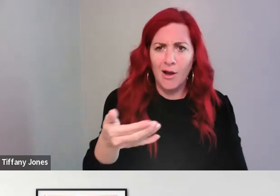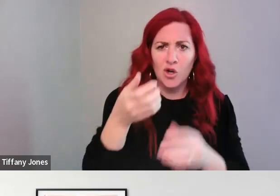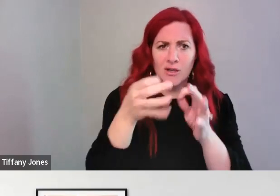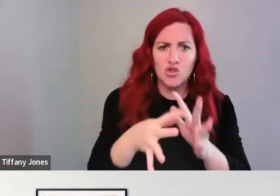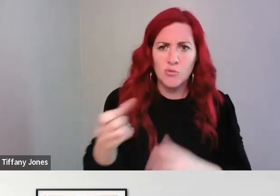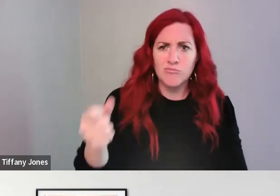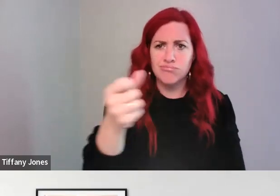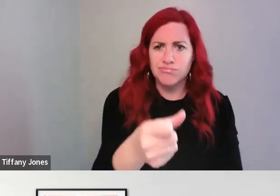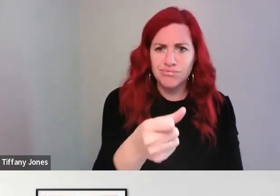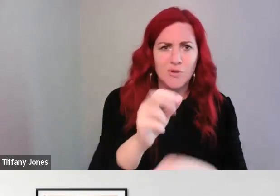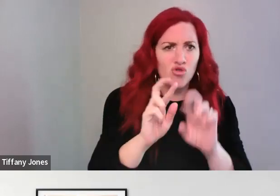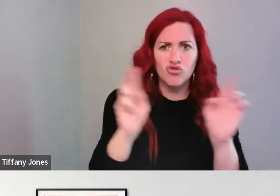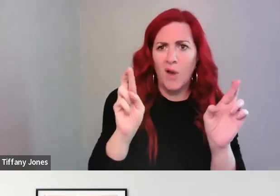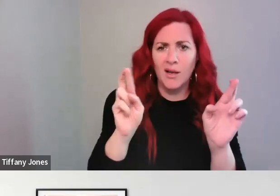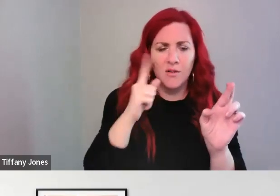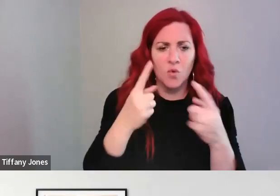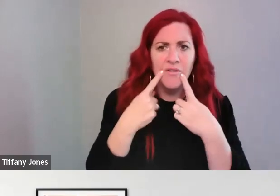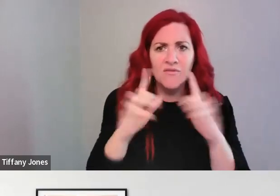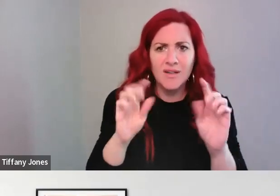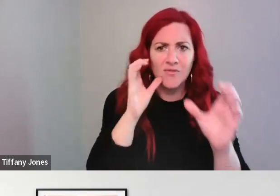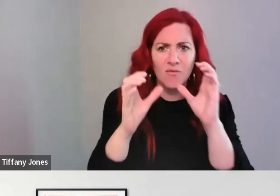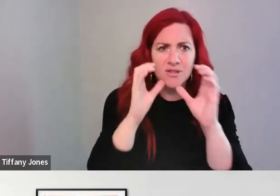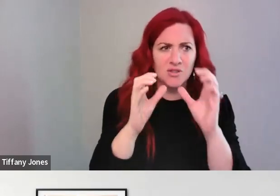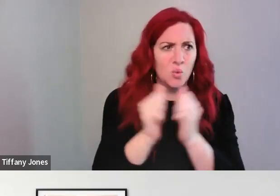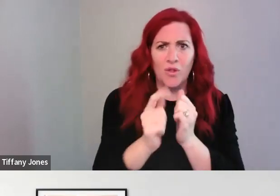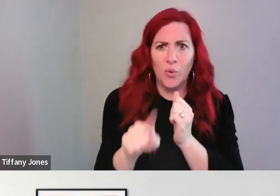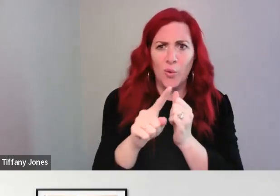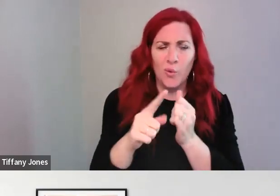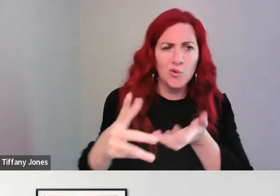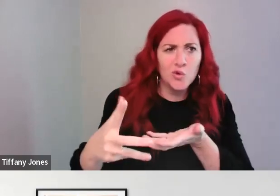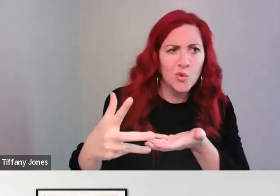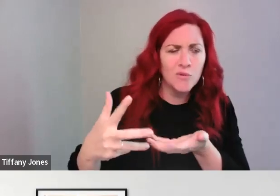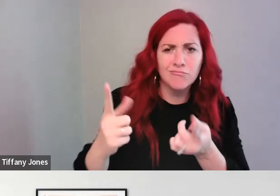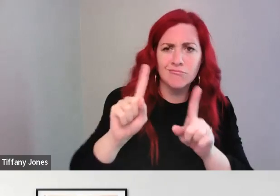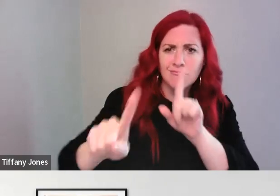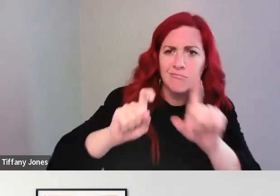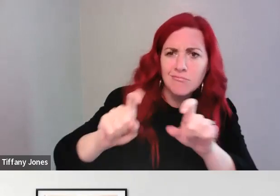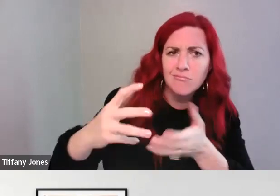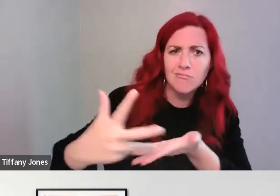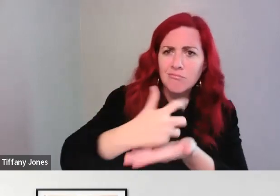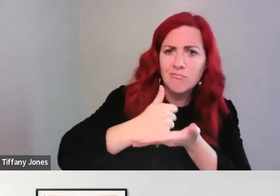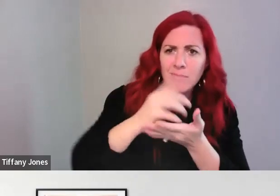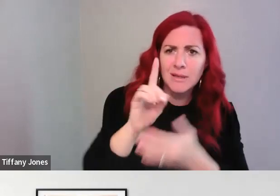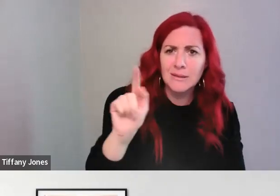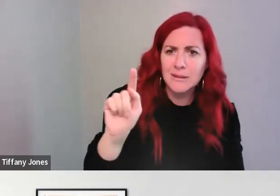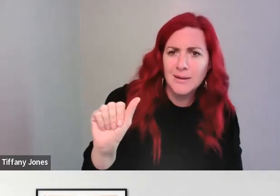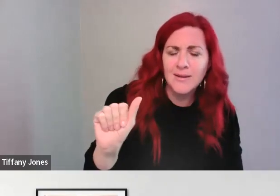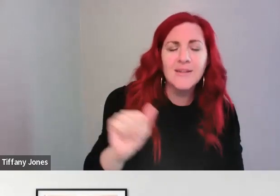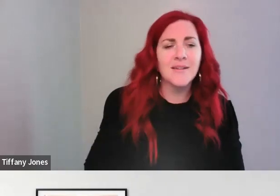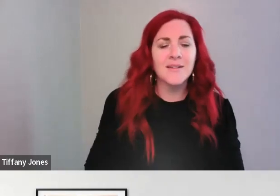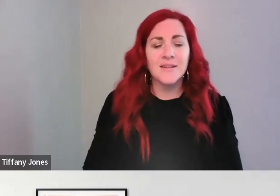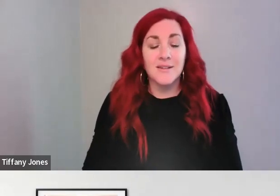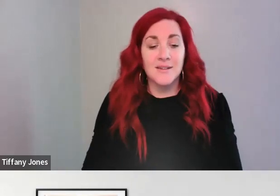we can have an effective conversation with you to gather that data and do an intake. And then if